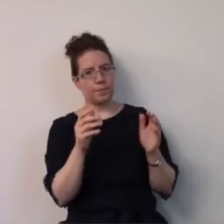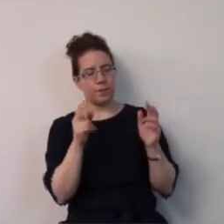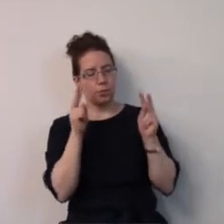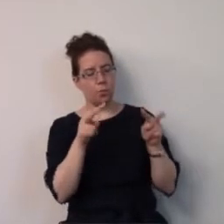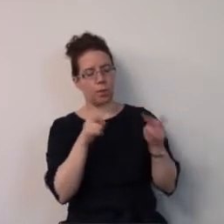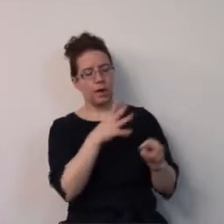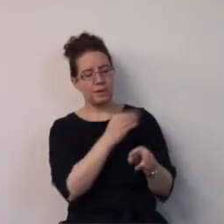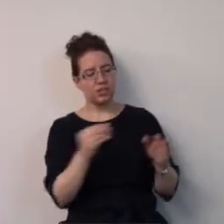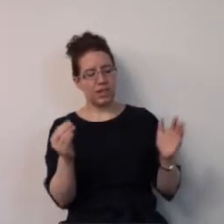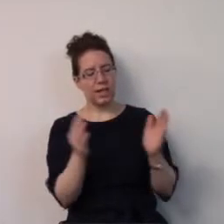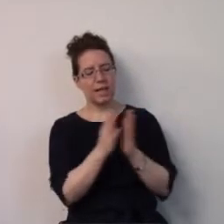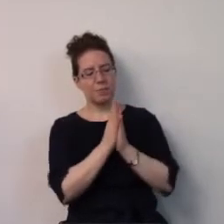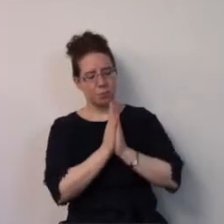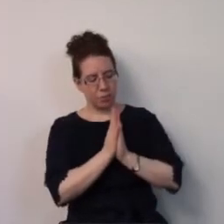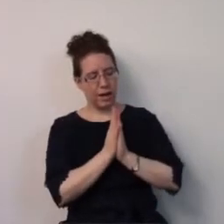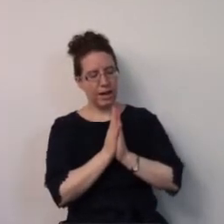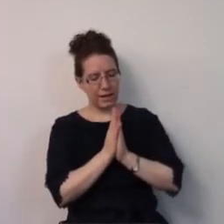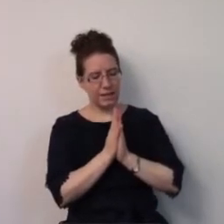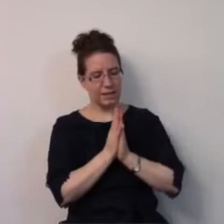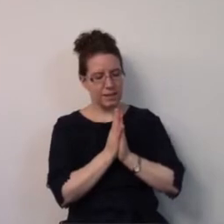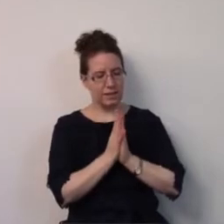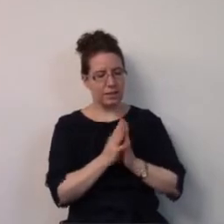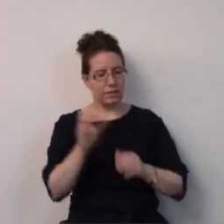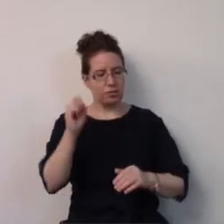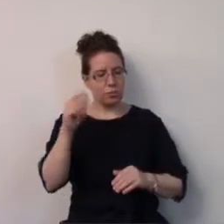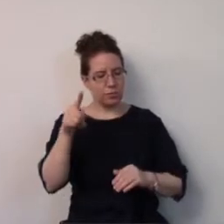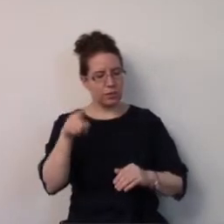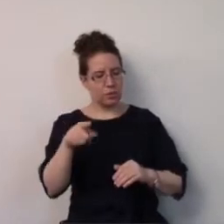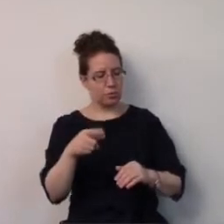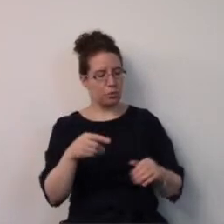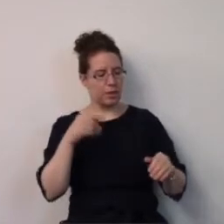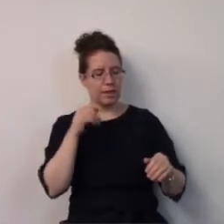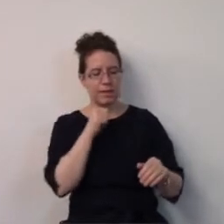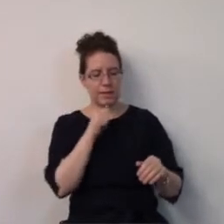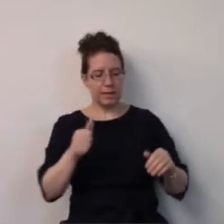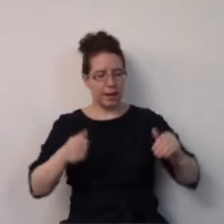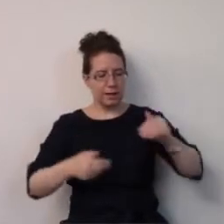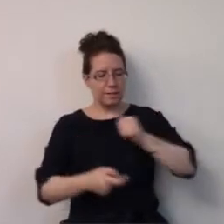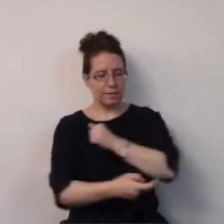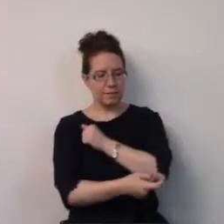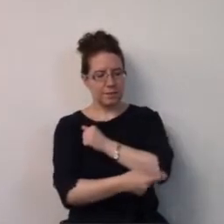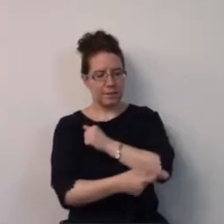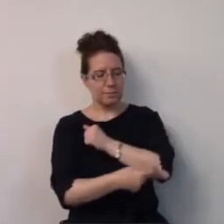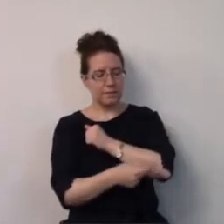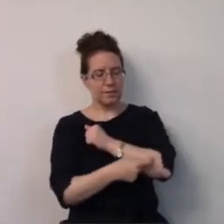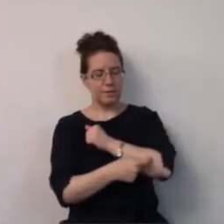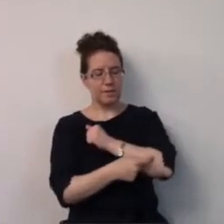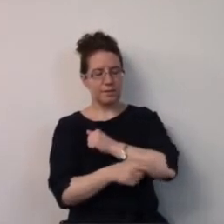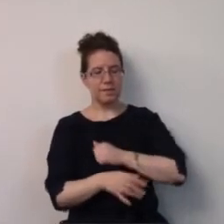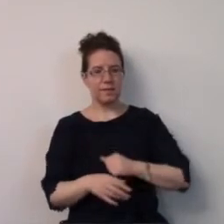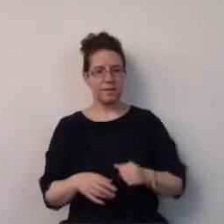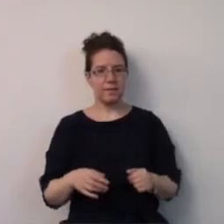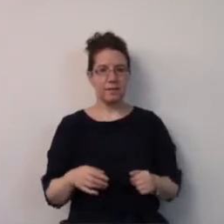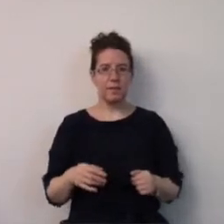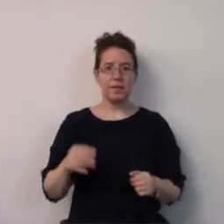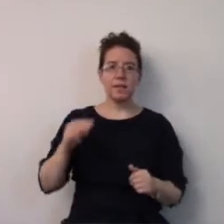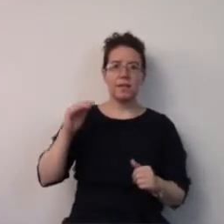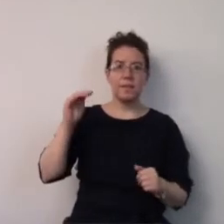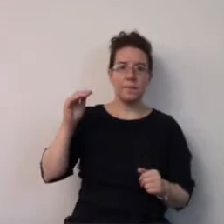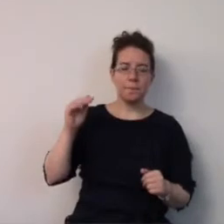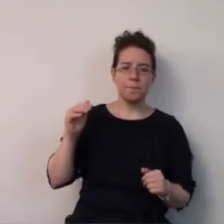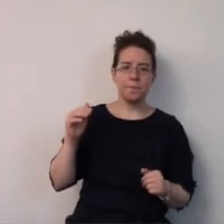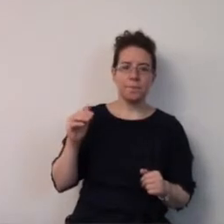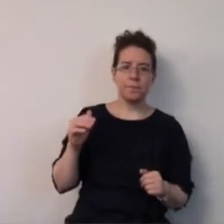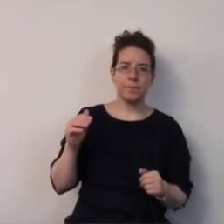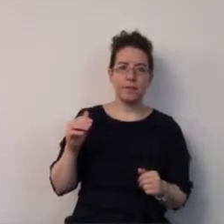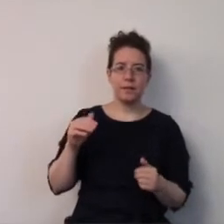song says, my flesh is tired of seeking God, but